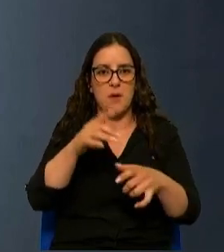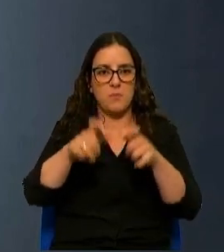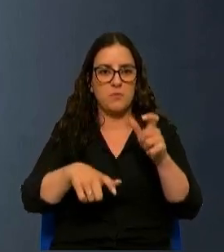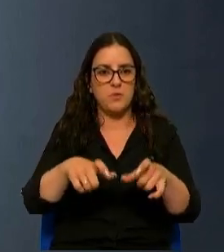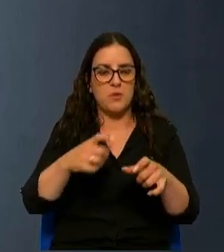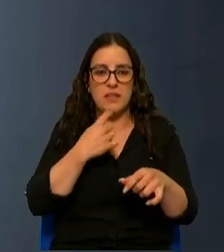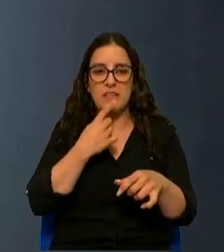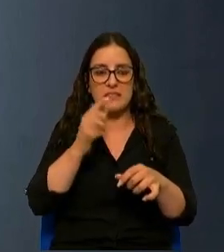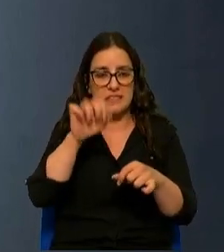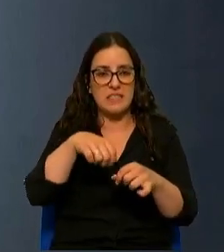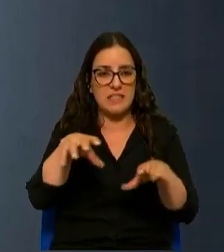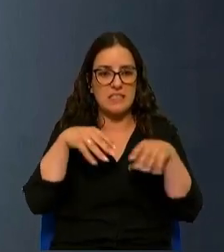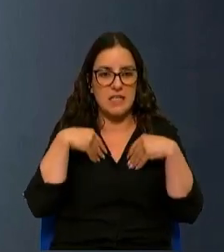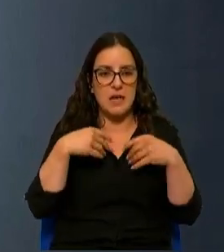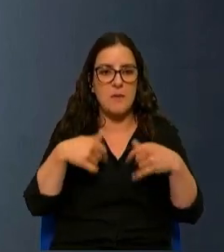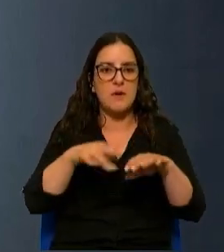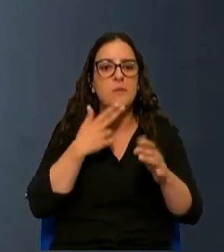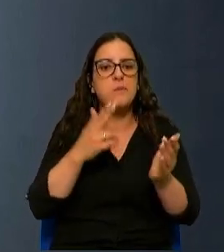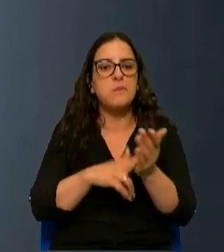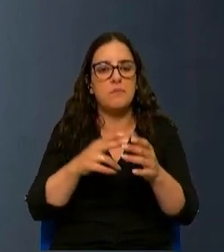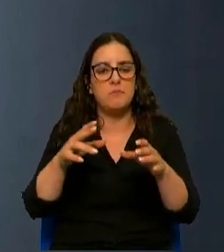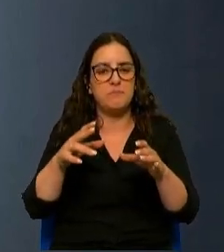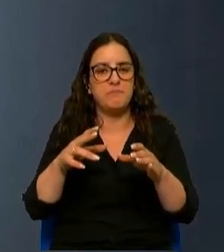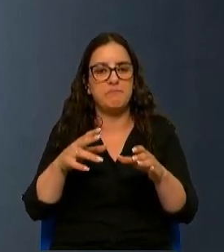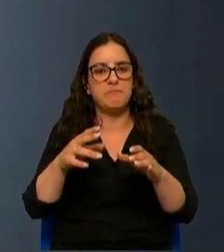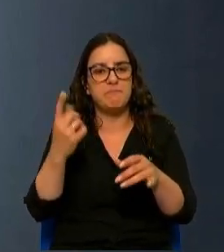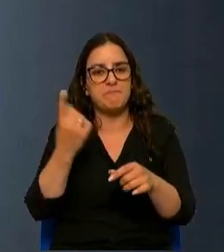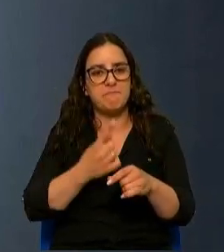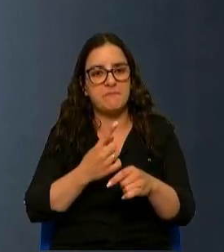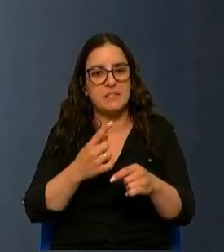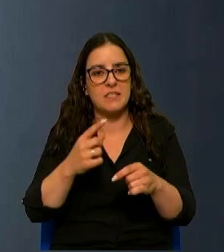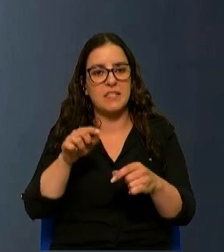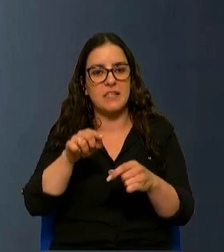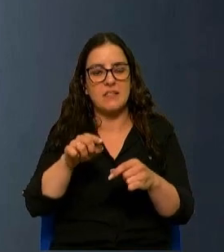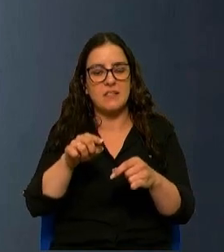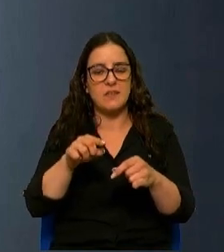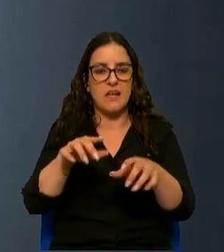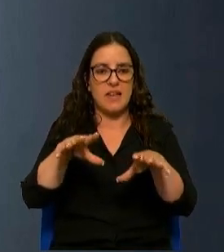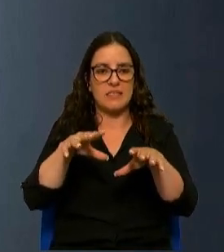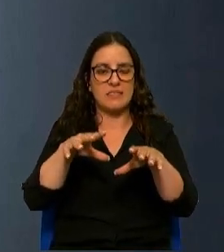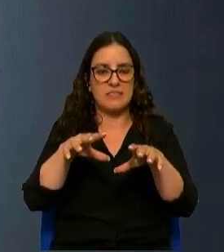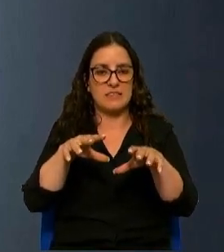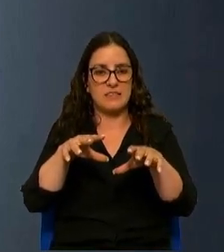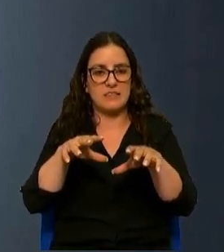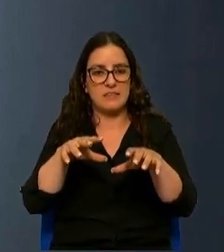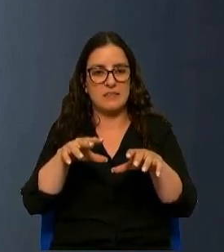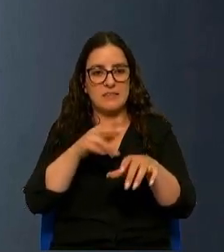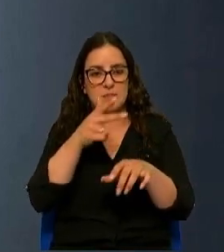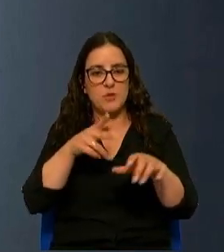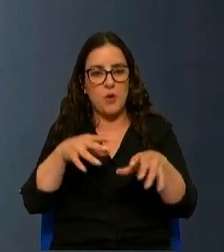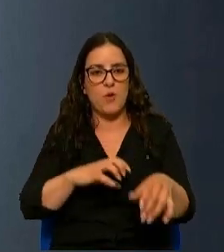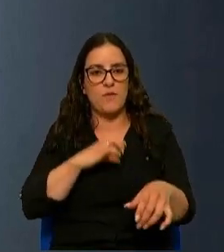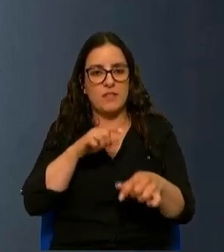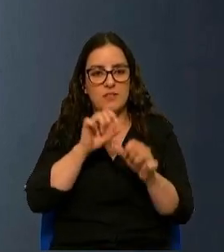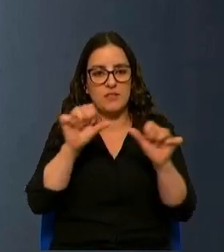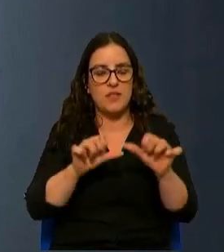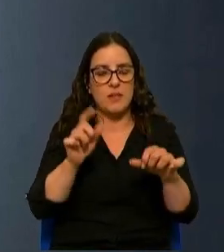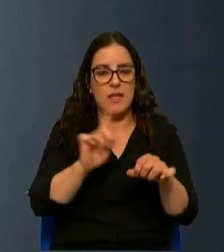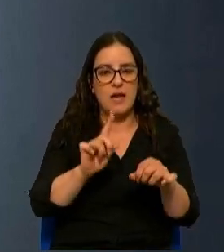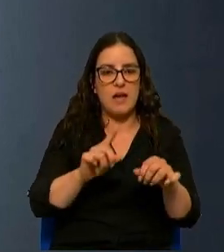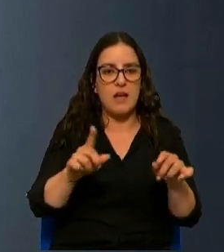definitely should not trust this system because this system is just a bird in a box that's pecking at the screen.